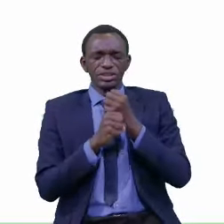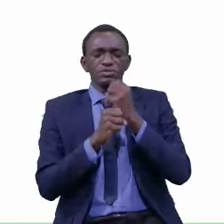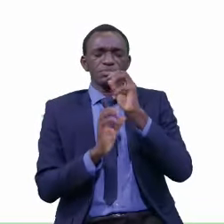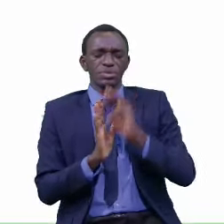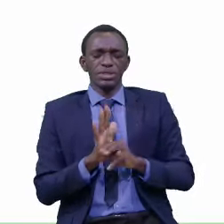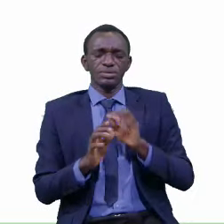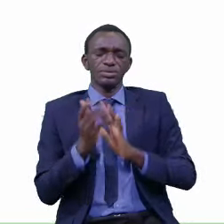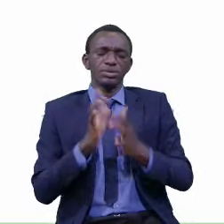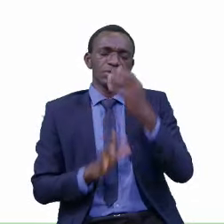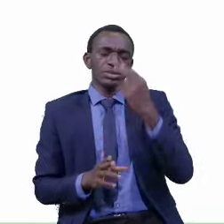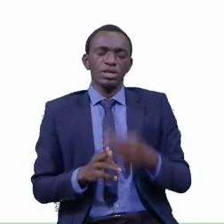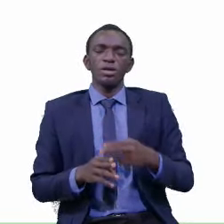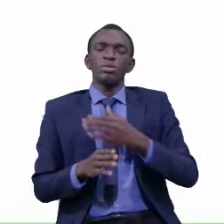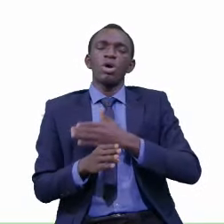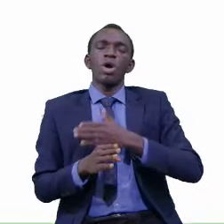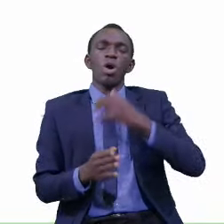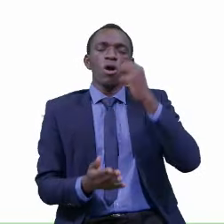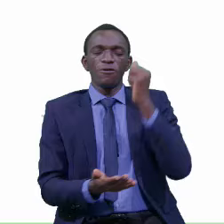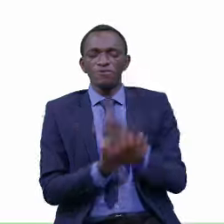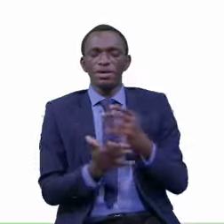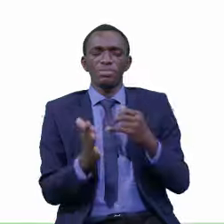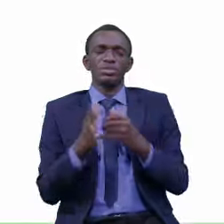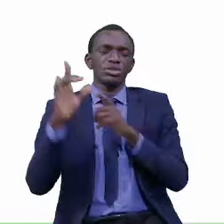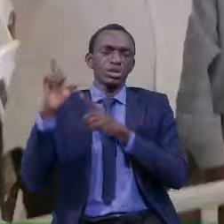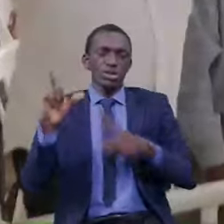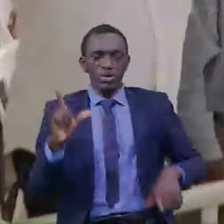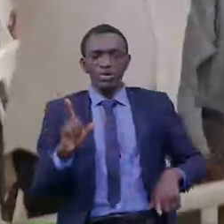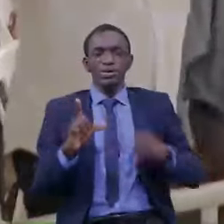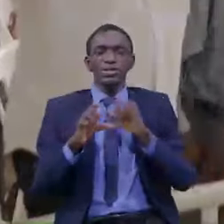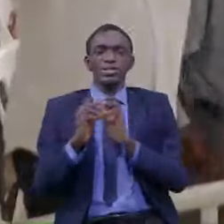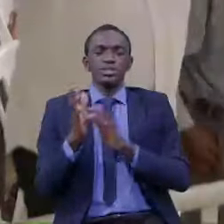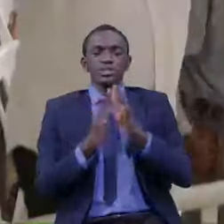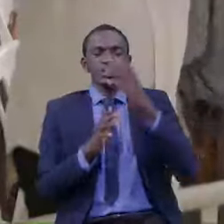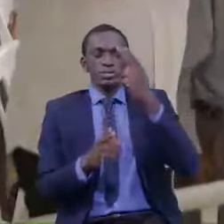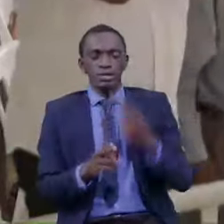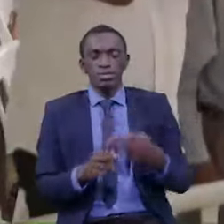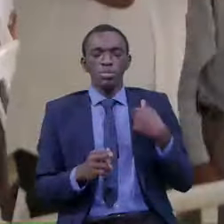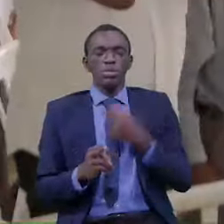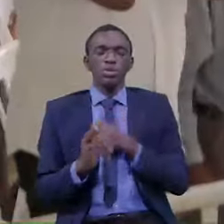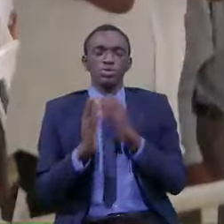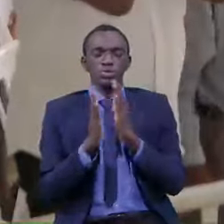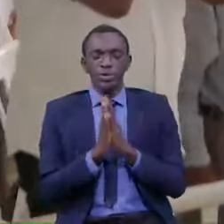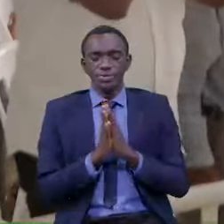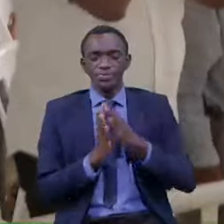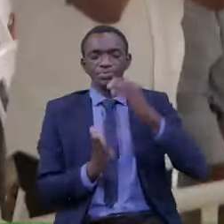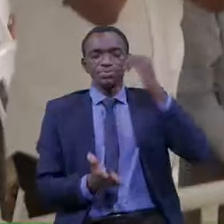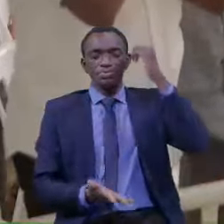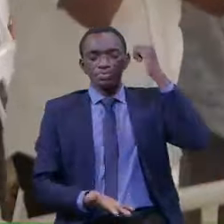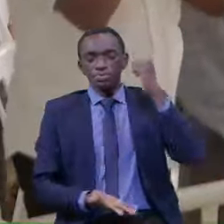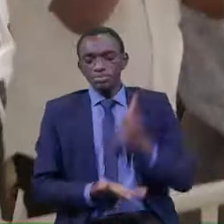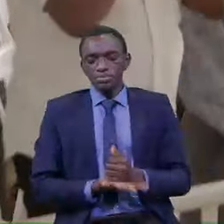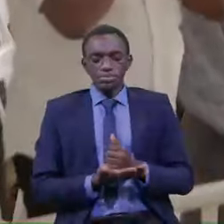In Jesus' name we pray. Amen.